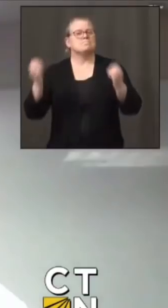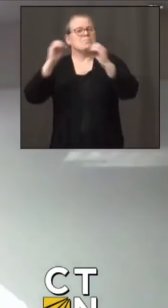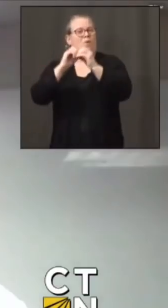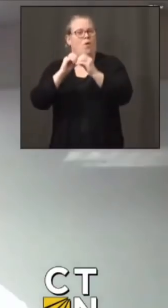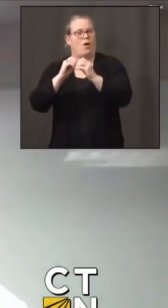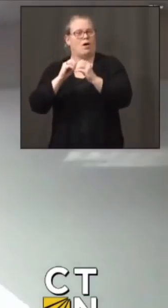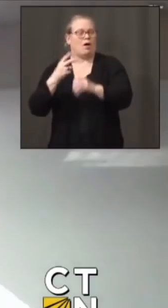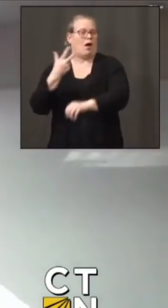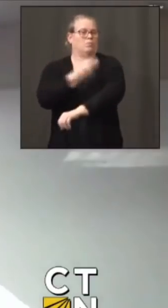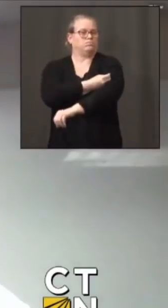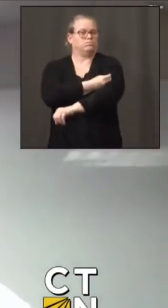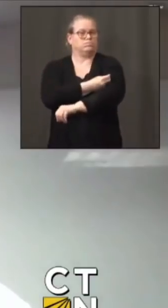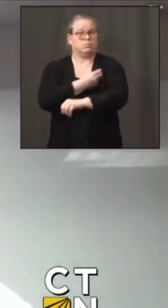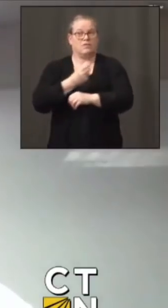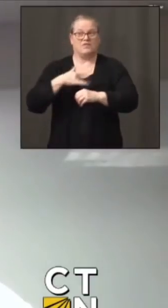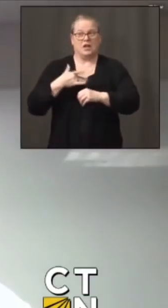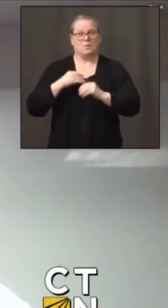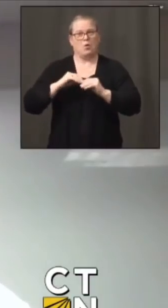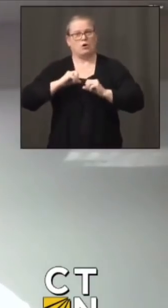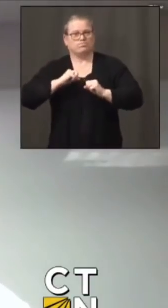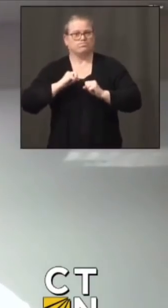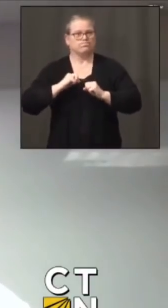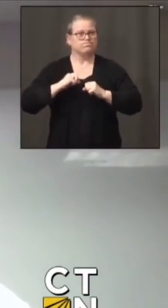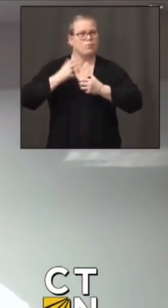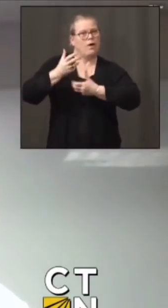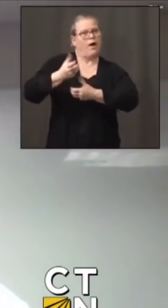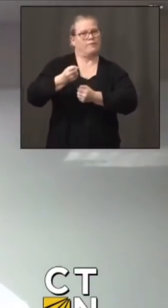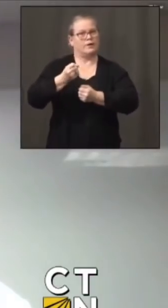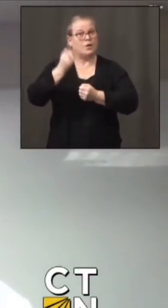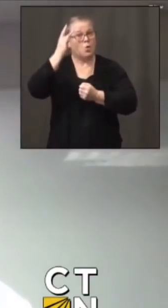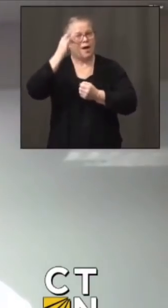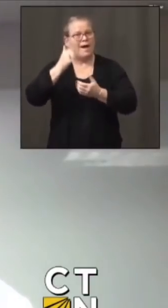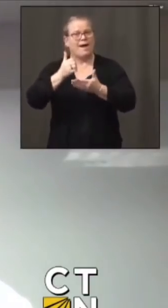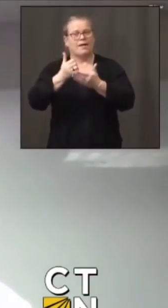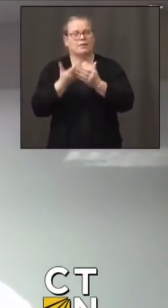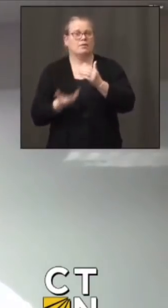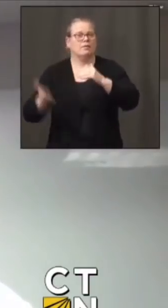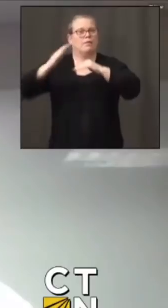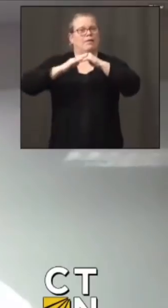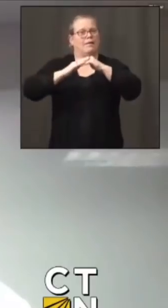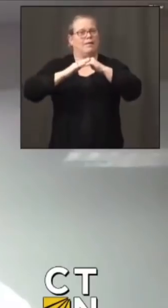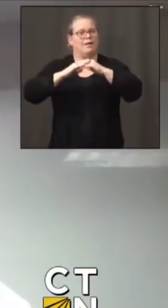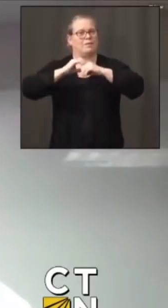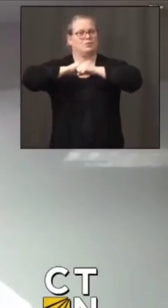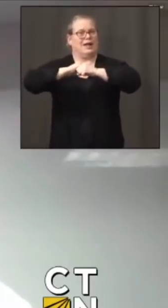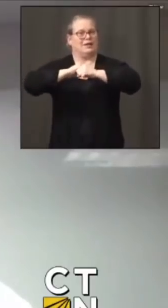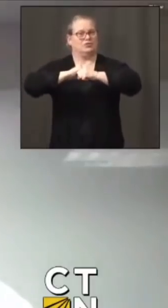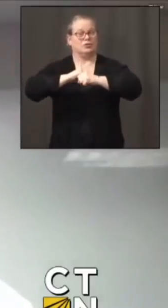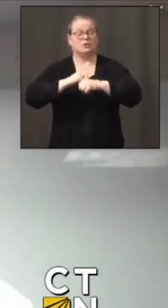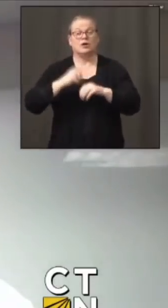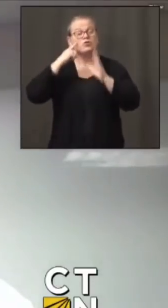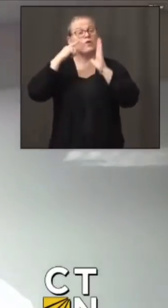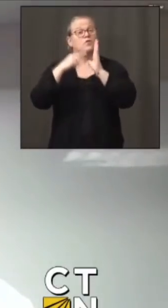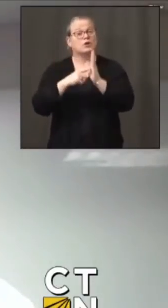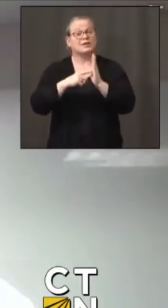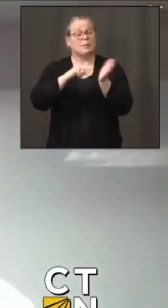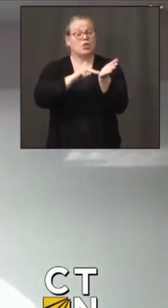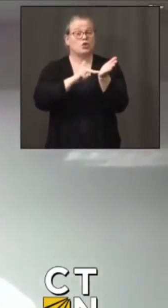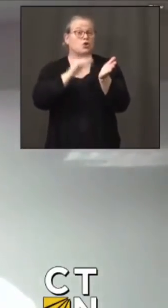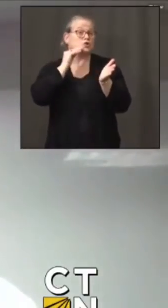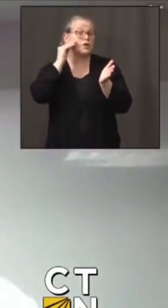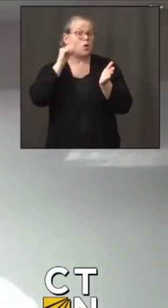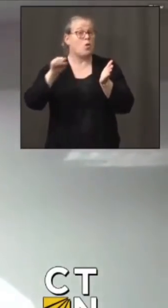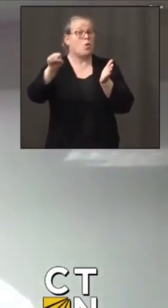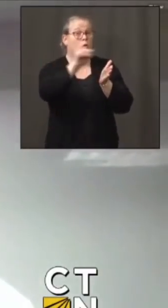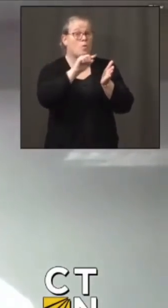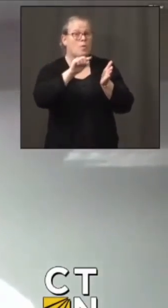for healthcare providers. But for example, Governor Lamont speak about the nursing homes being shifted to Tier 1A. What